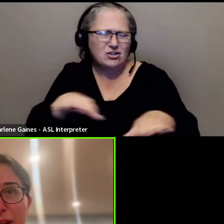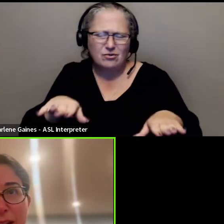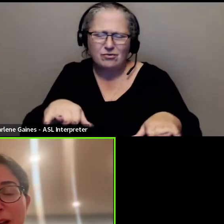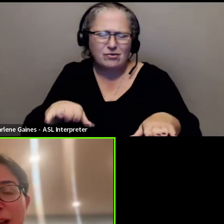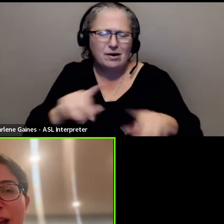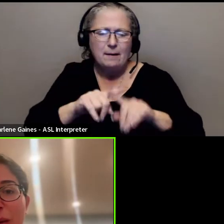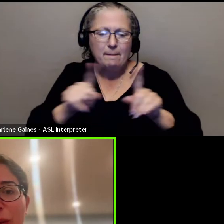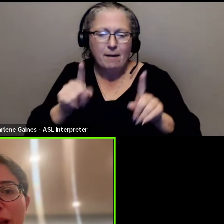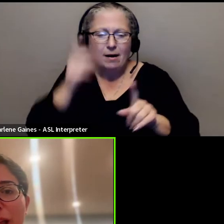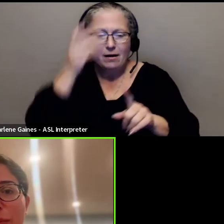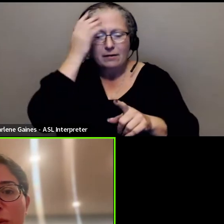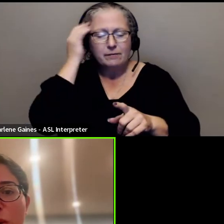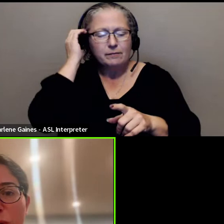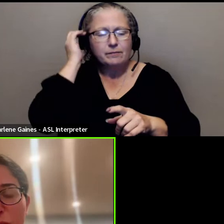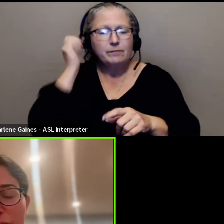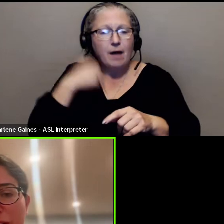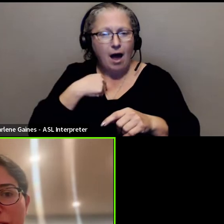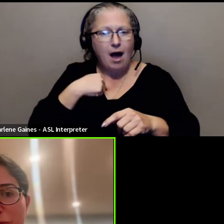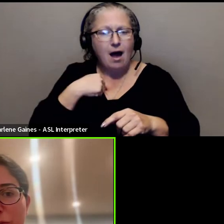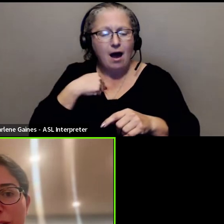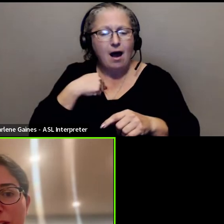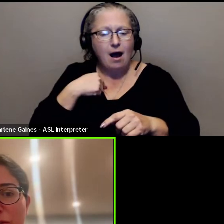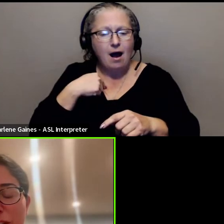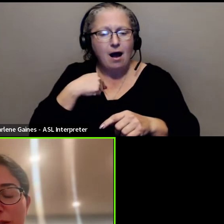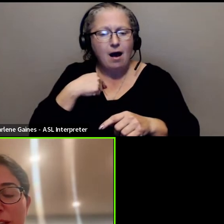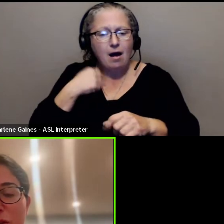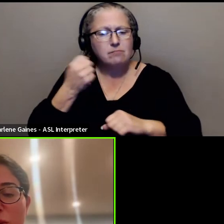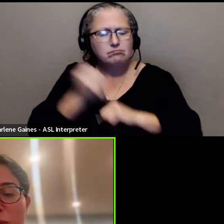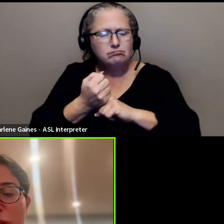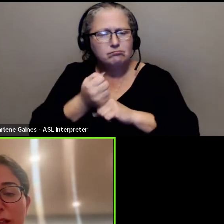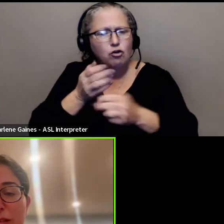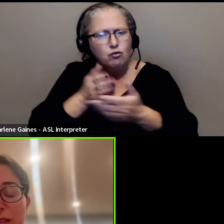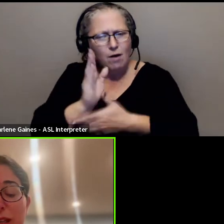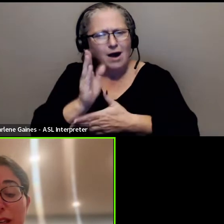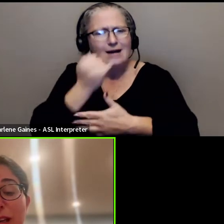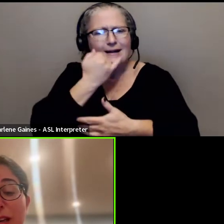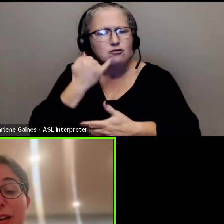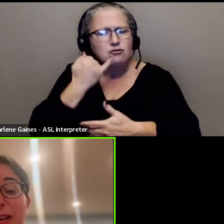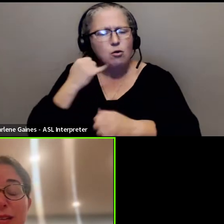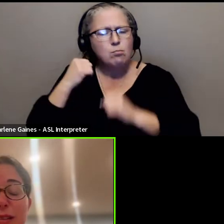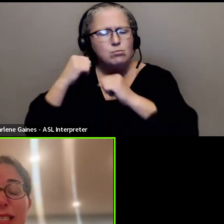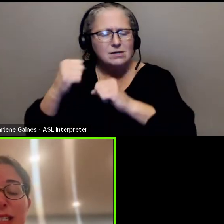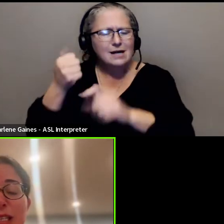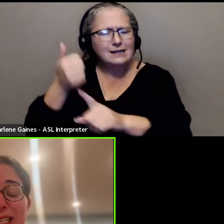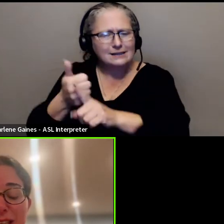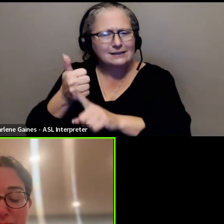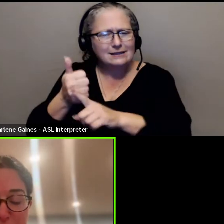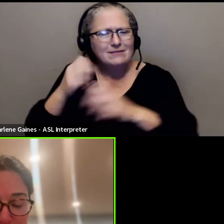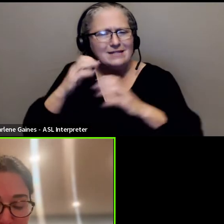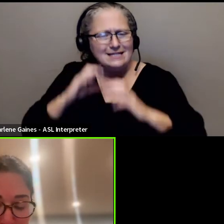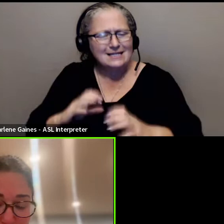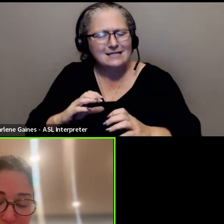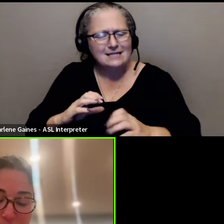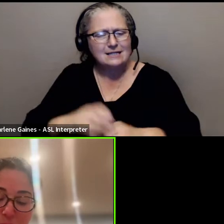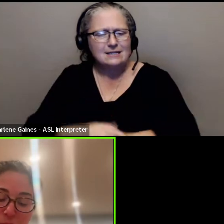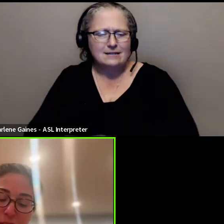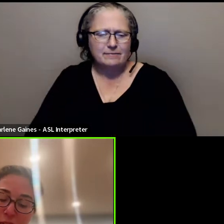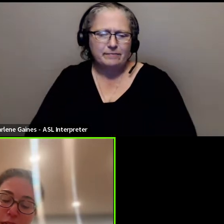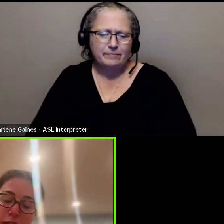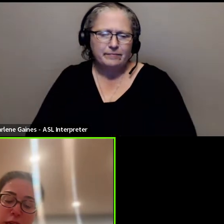but I am pro of the right of Israel to protect its citizens.